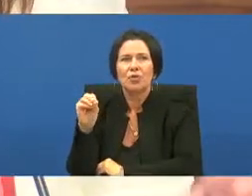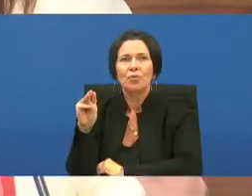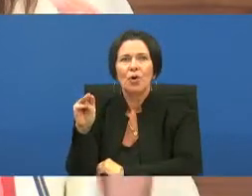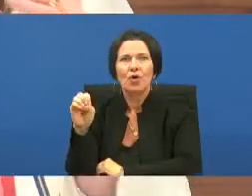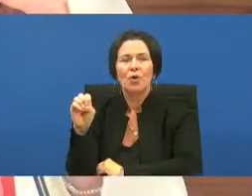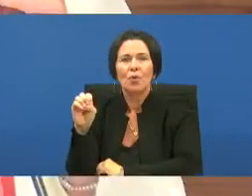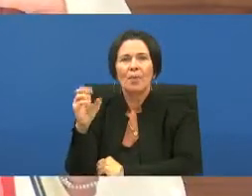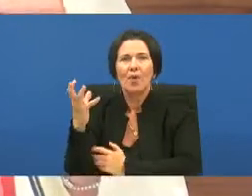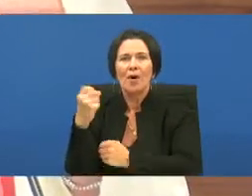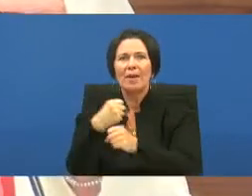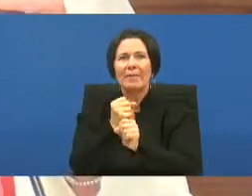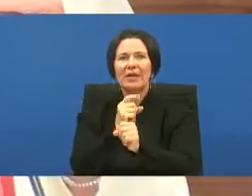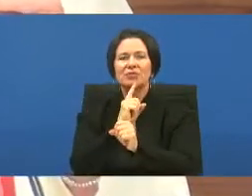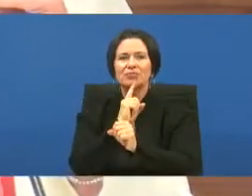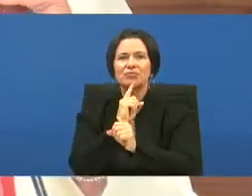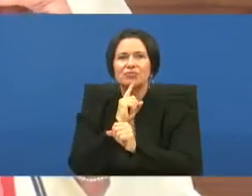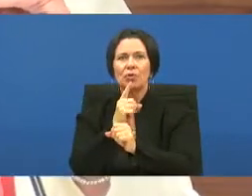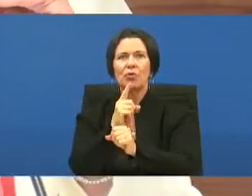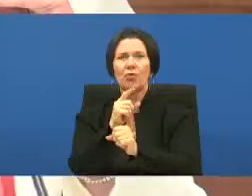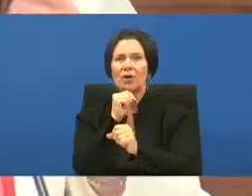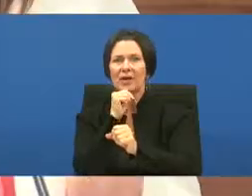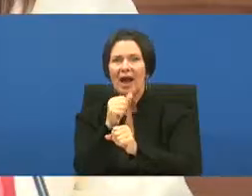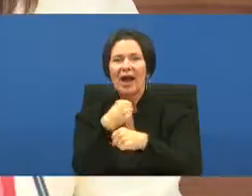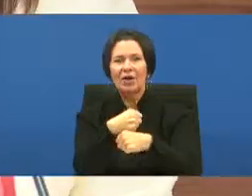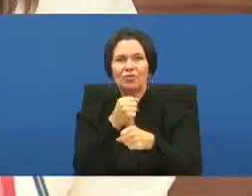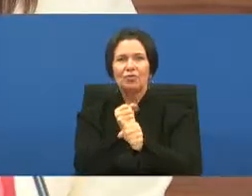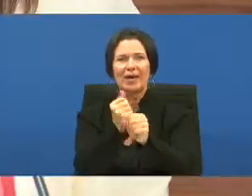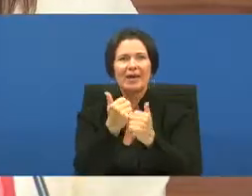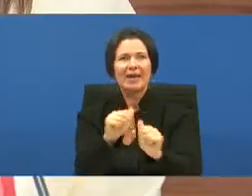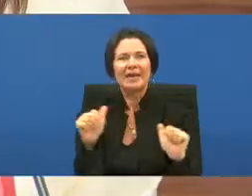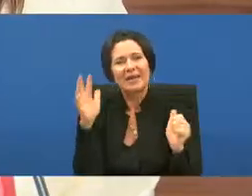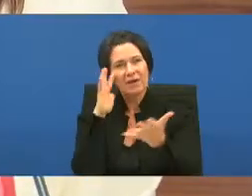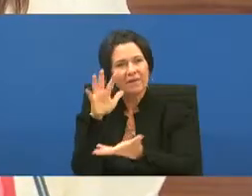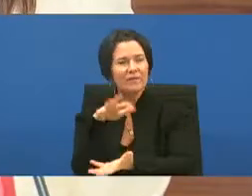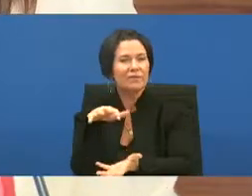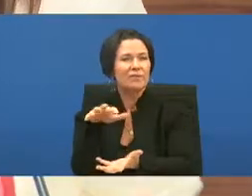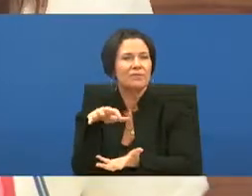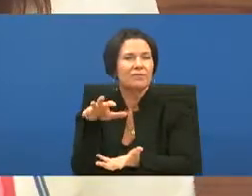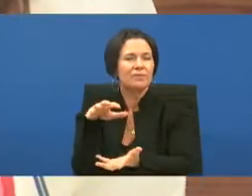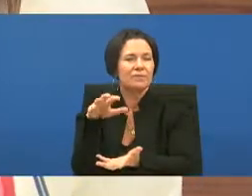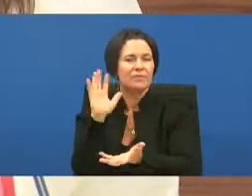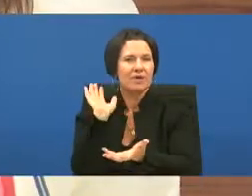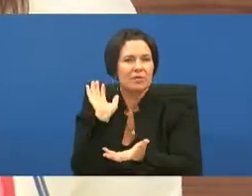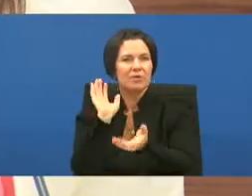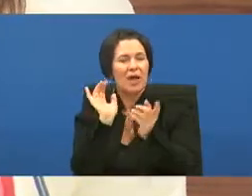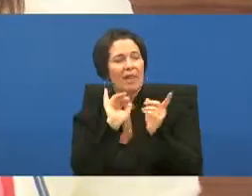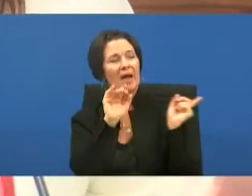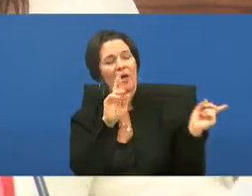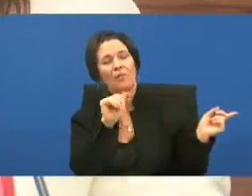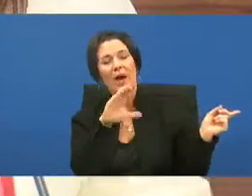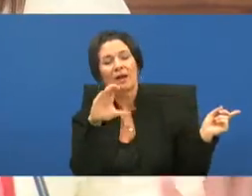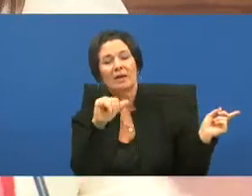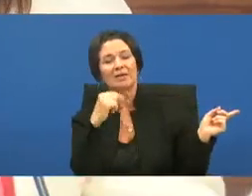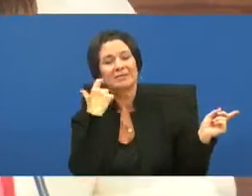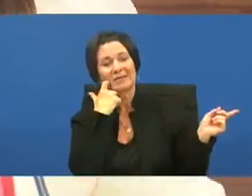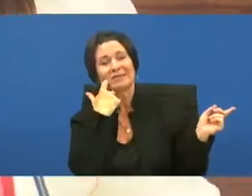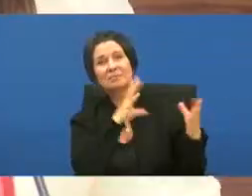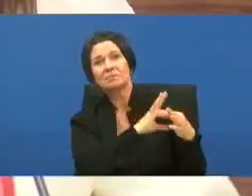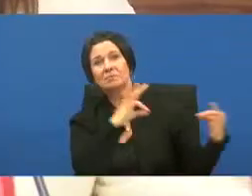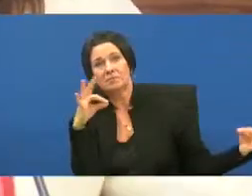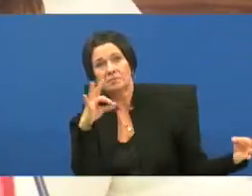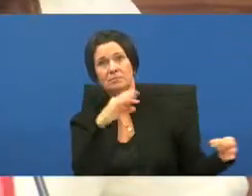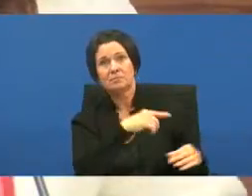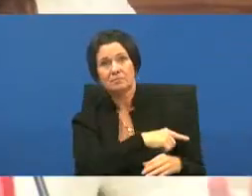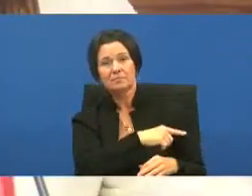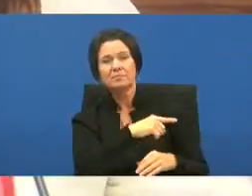Just want to make sure we don't create any confusion, because as Councilwoman Rocca alluded to, things get in